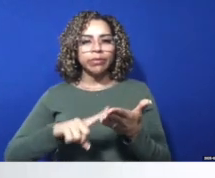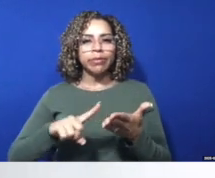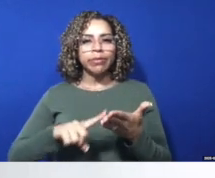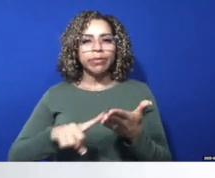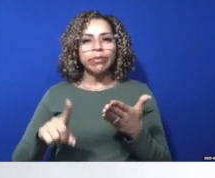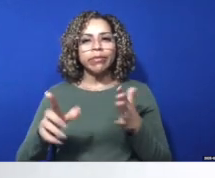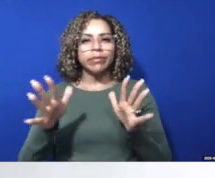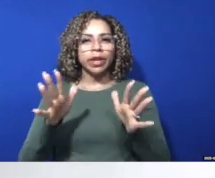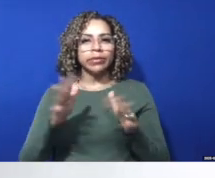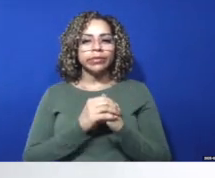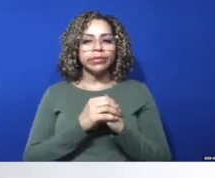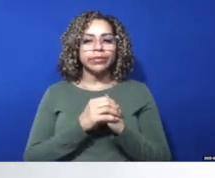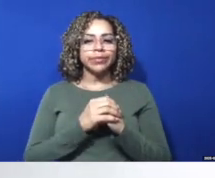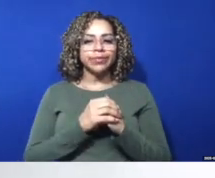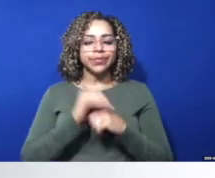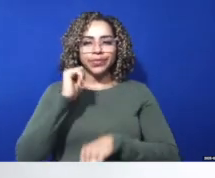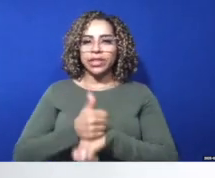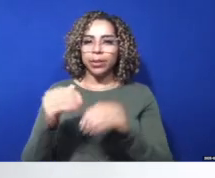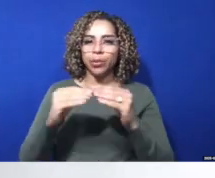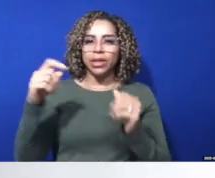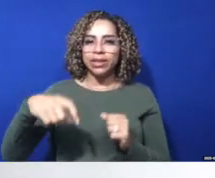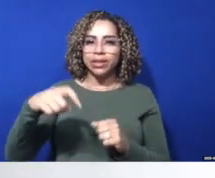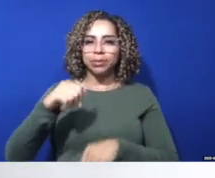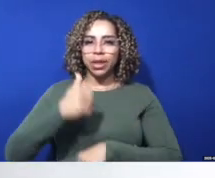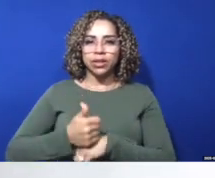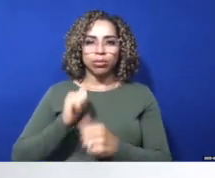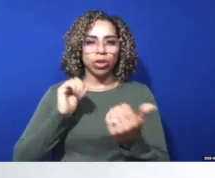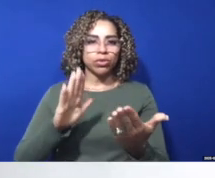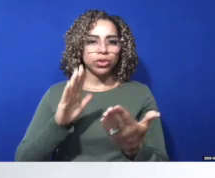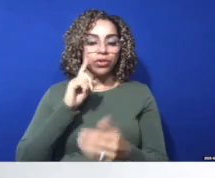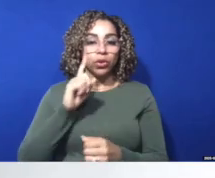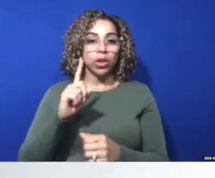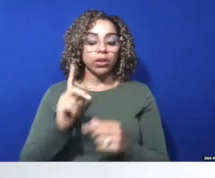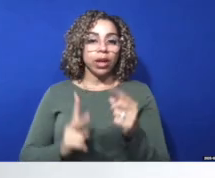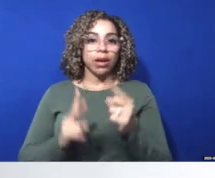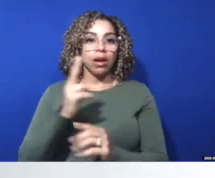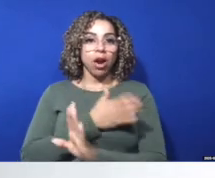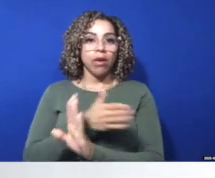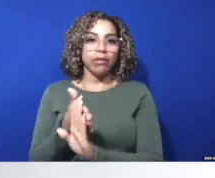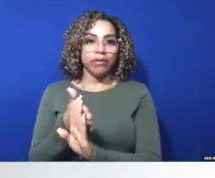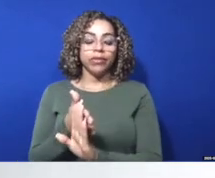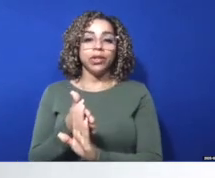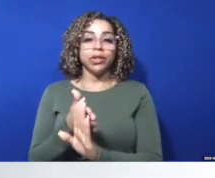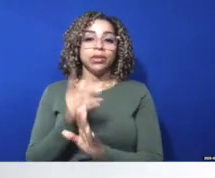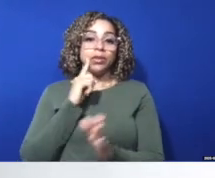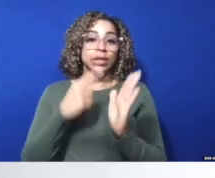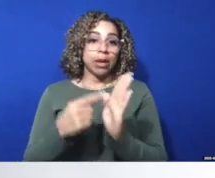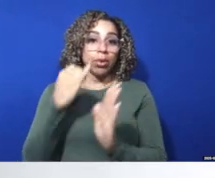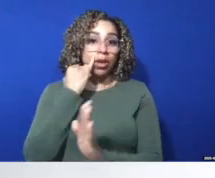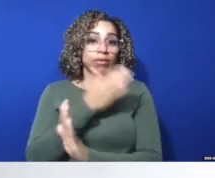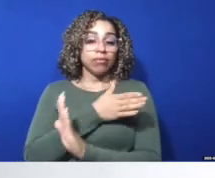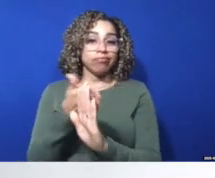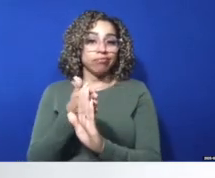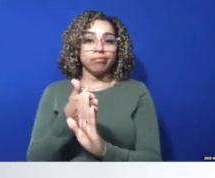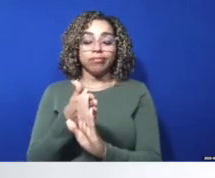kind of setting a more of a needs-based approach for that cutoff. So for example, if the cutoff was 2010